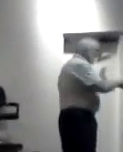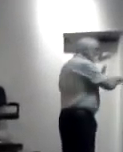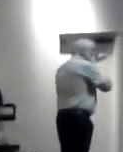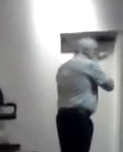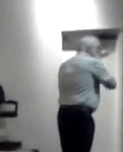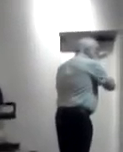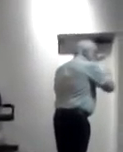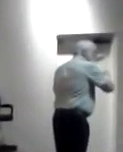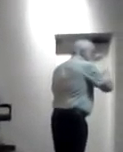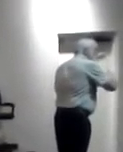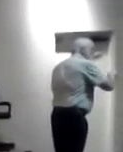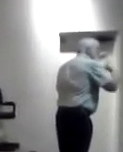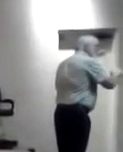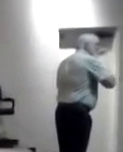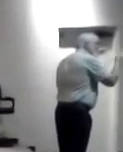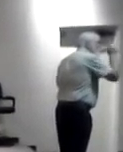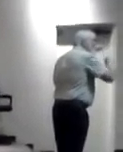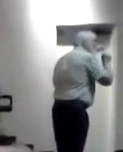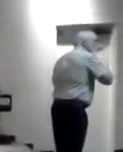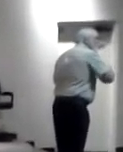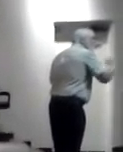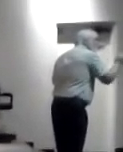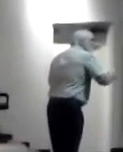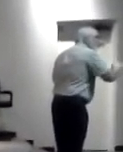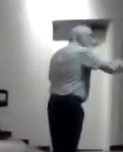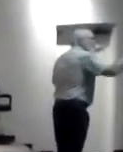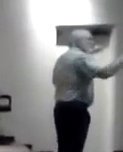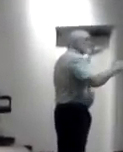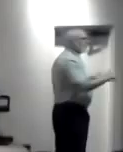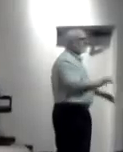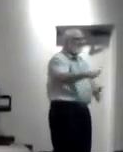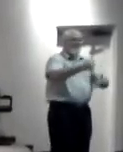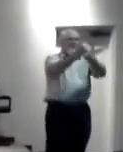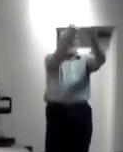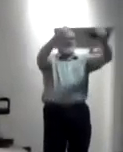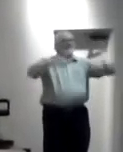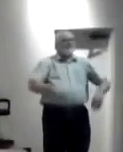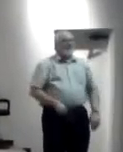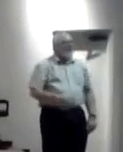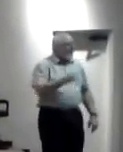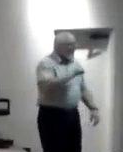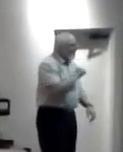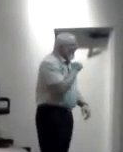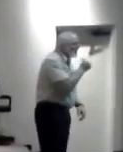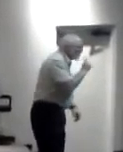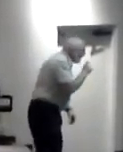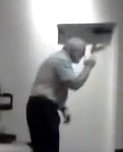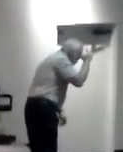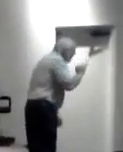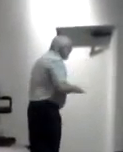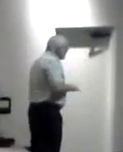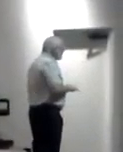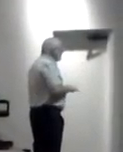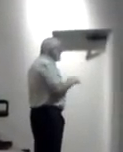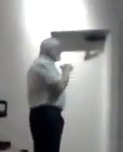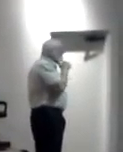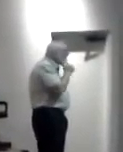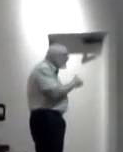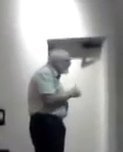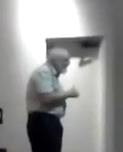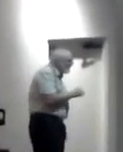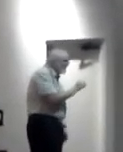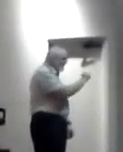things about another brother or another sister or anybody else for that matter. Amen. I just simply don't. That is not seasoning my